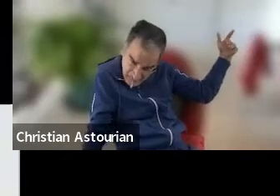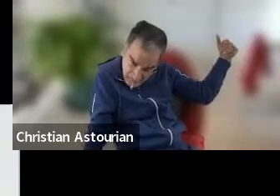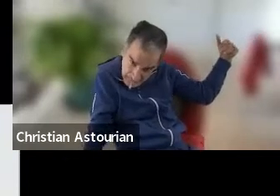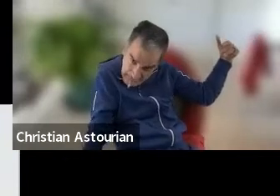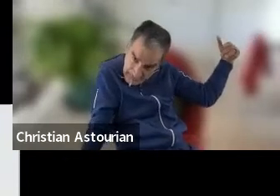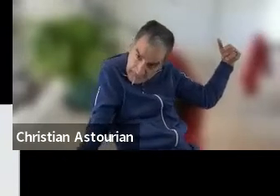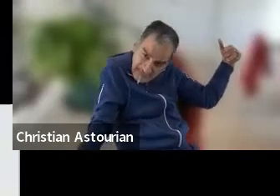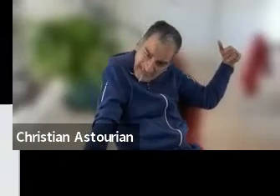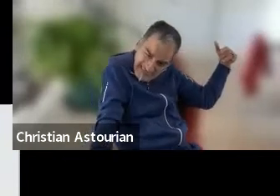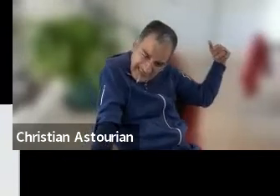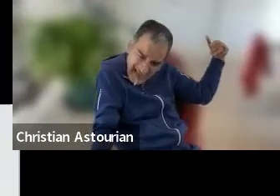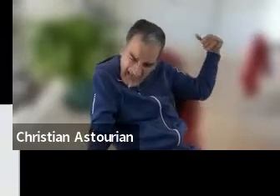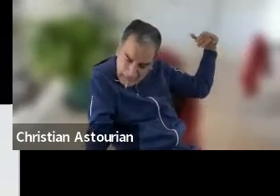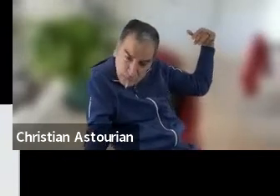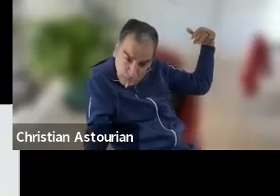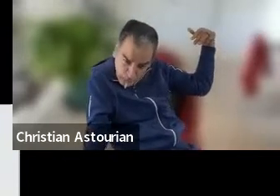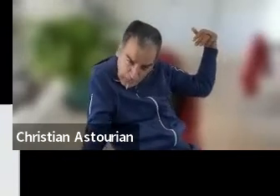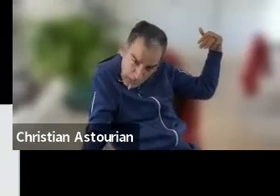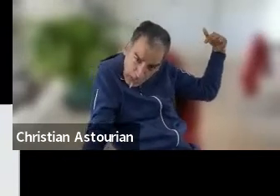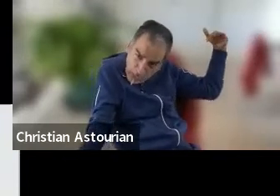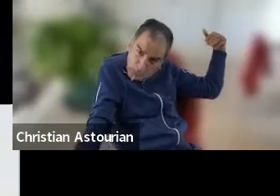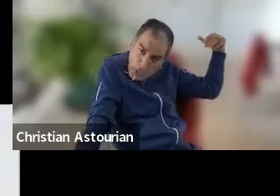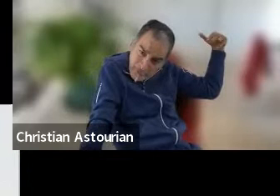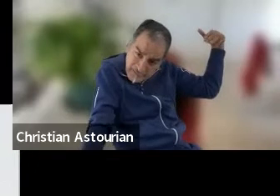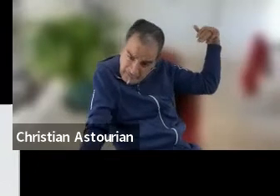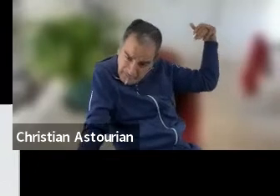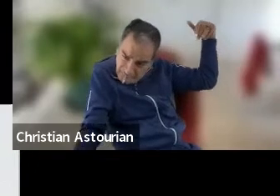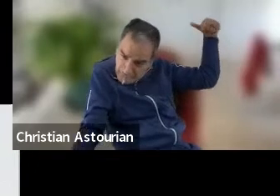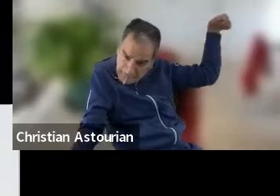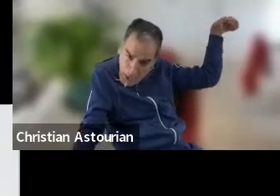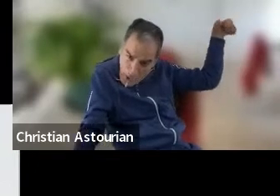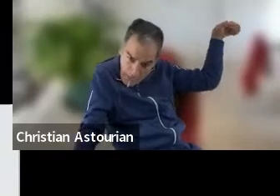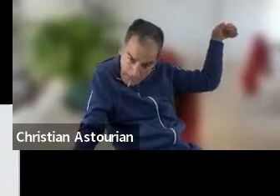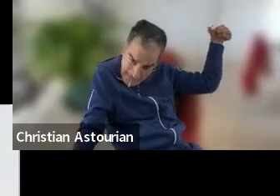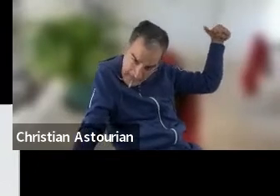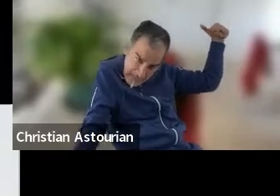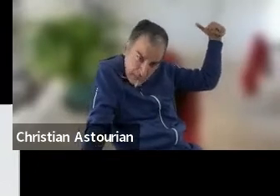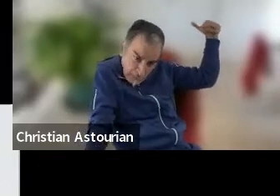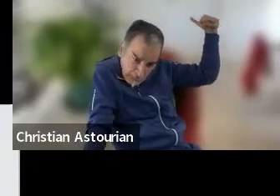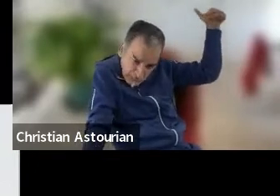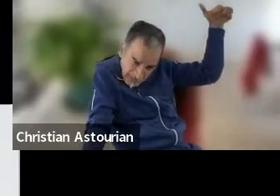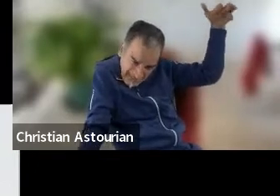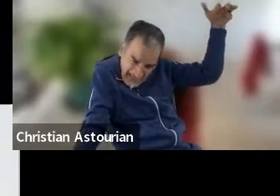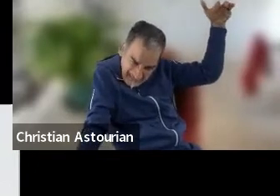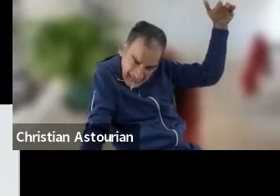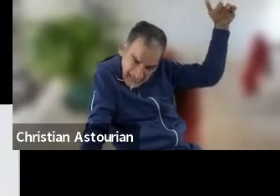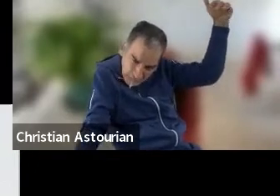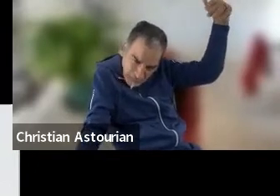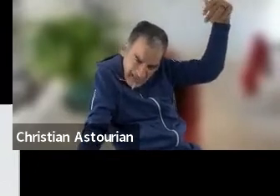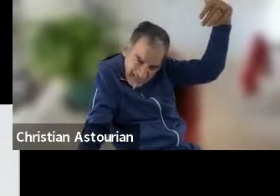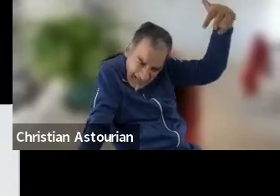pandemic in regard to working from home. So